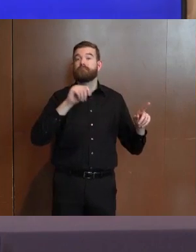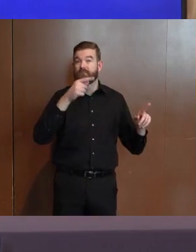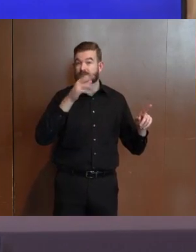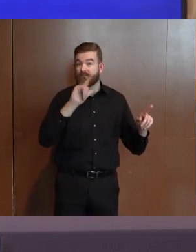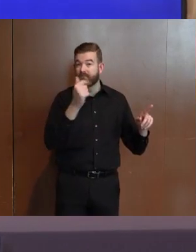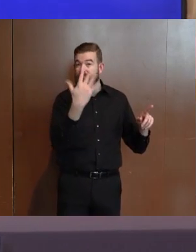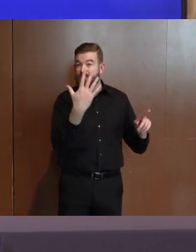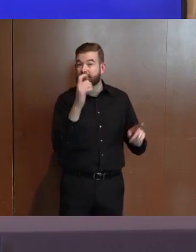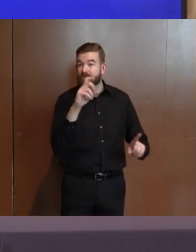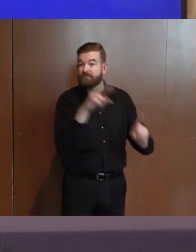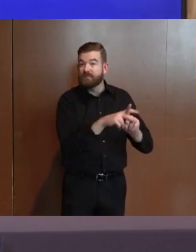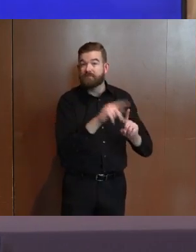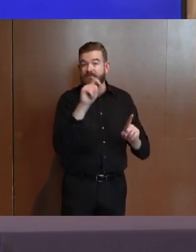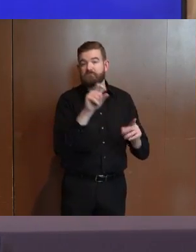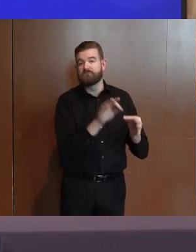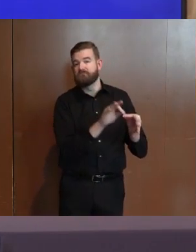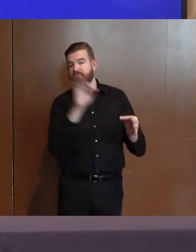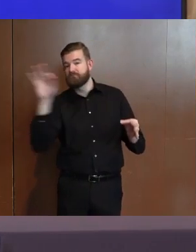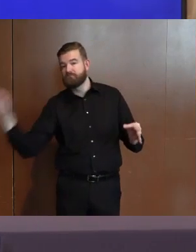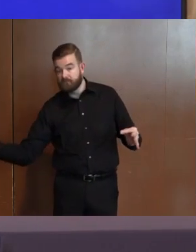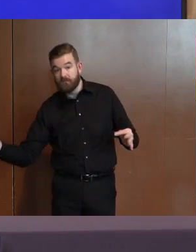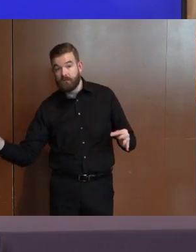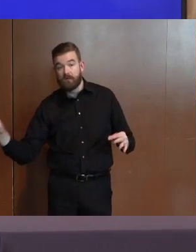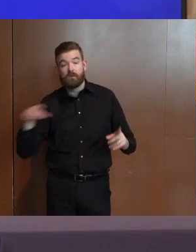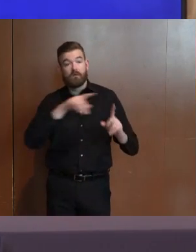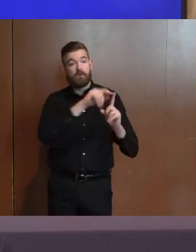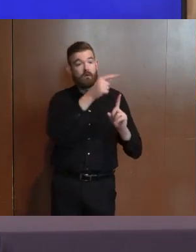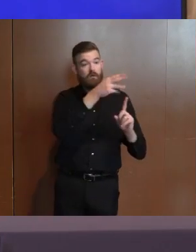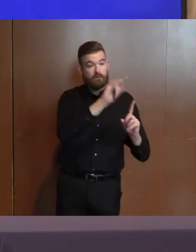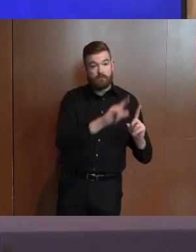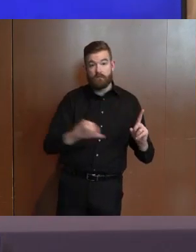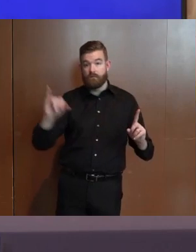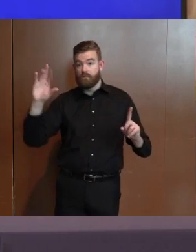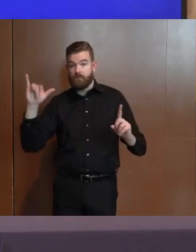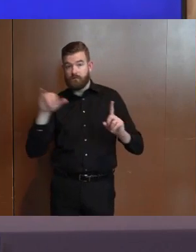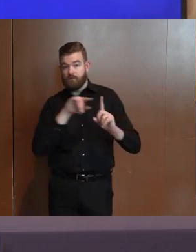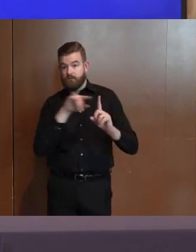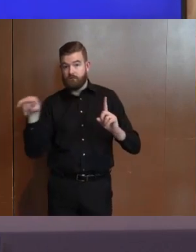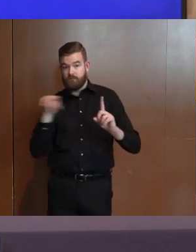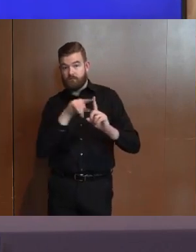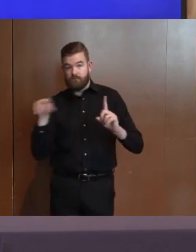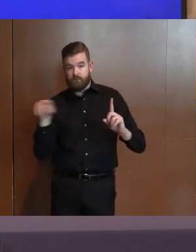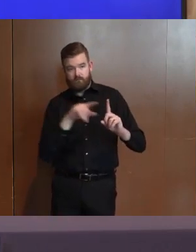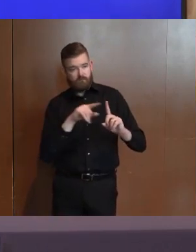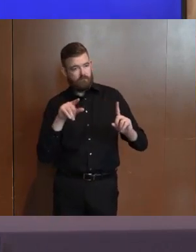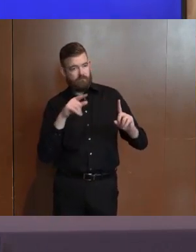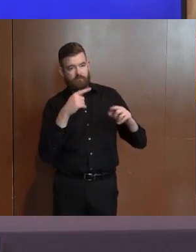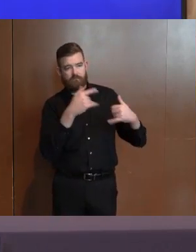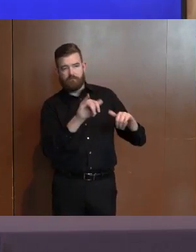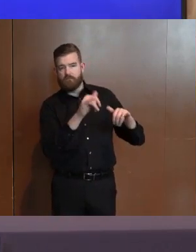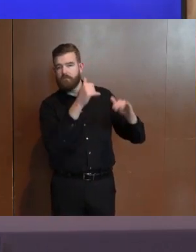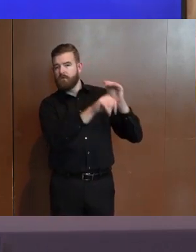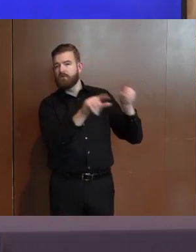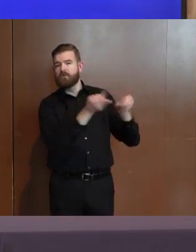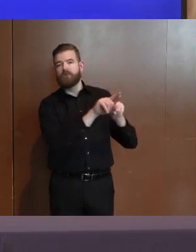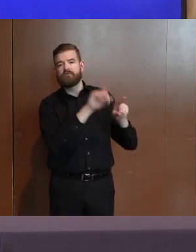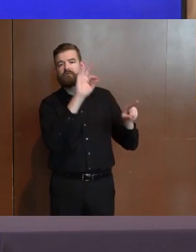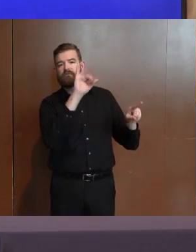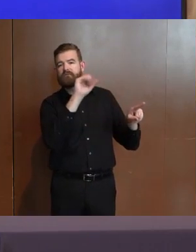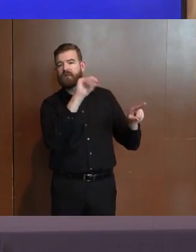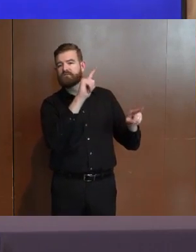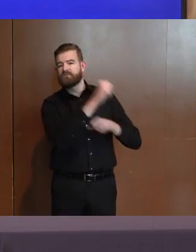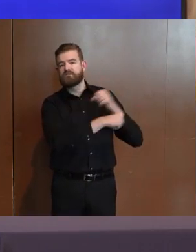within their current and same fiscal year. For us to make that move, you're leapfrogging into a different year,